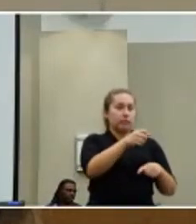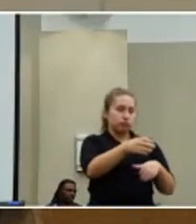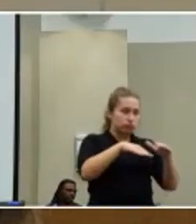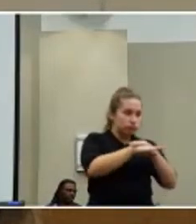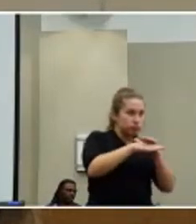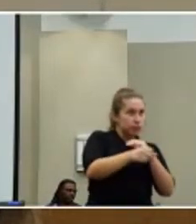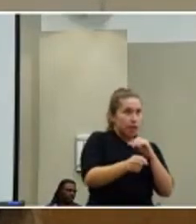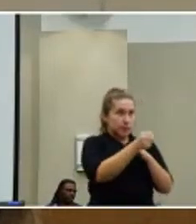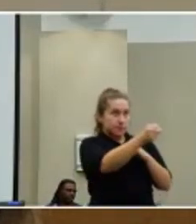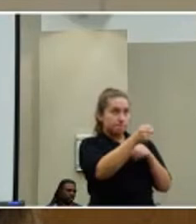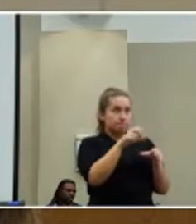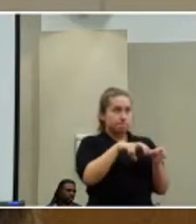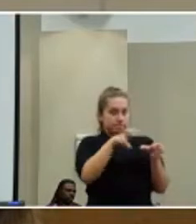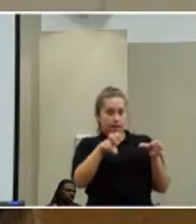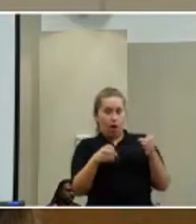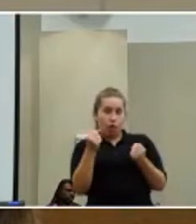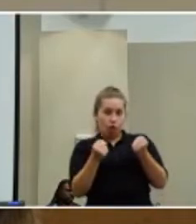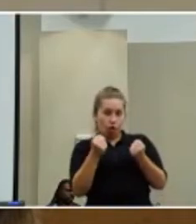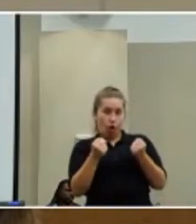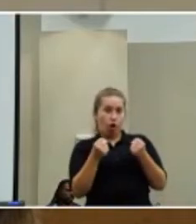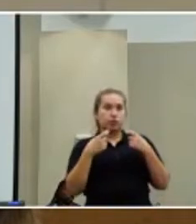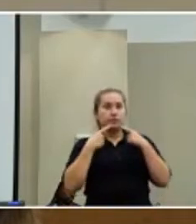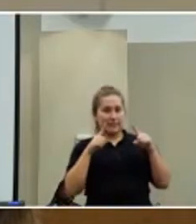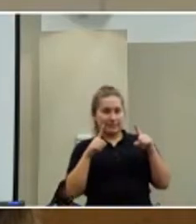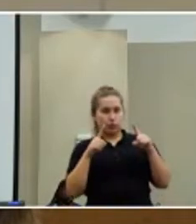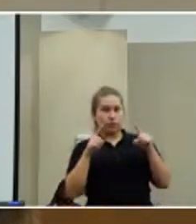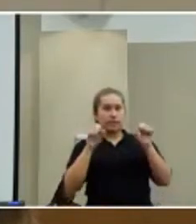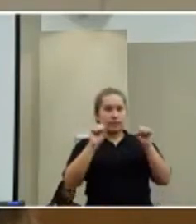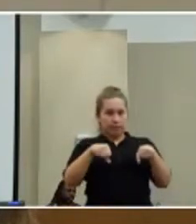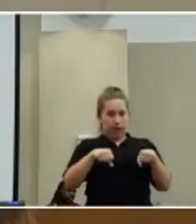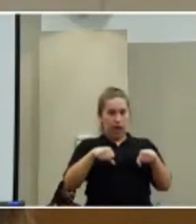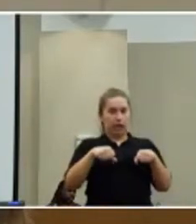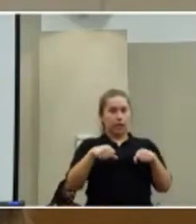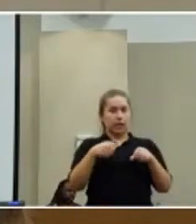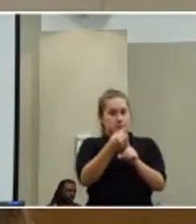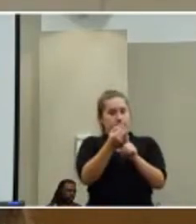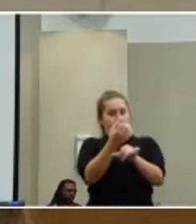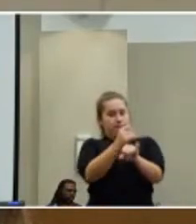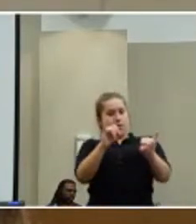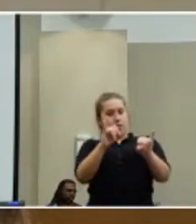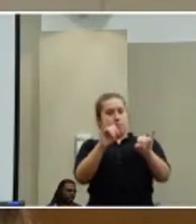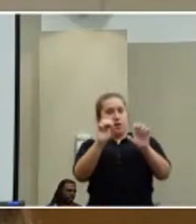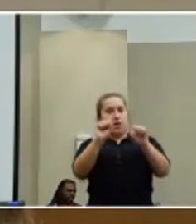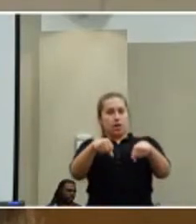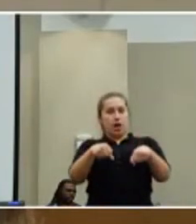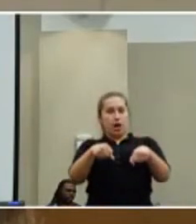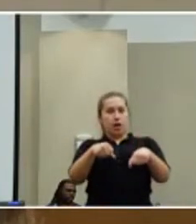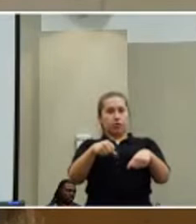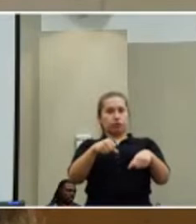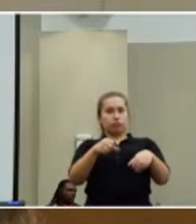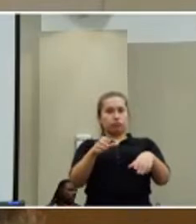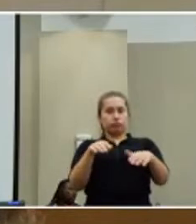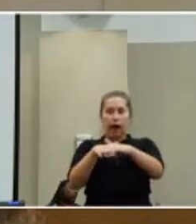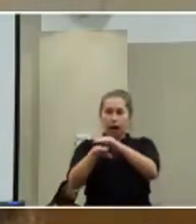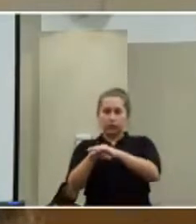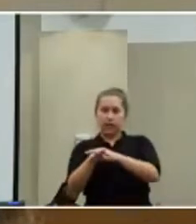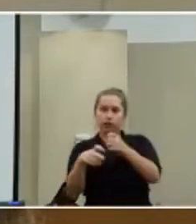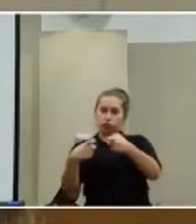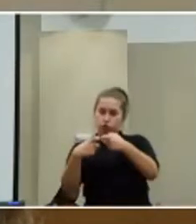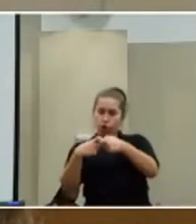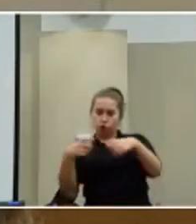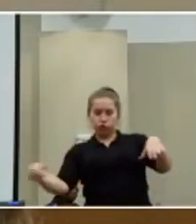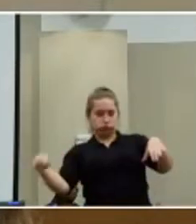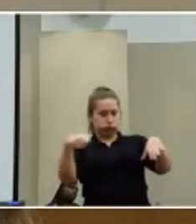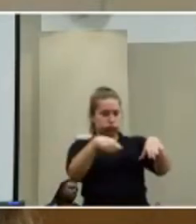maneuverability for a person to exit their vehicle and to independently get to the charger and